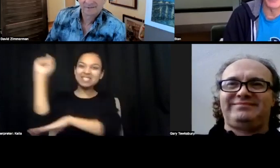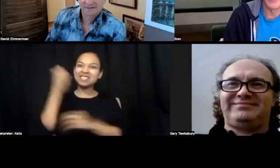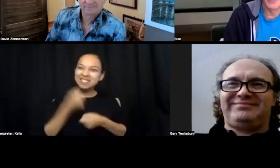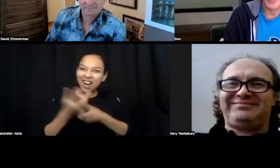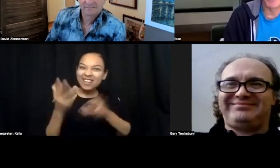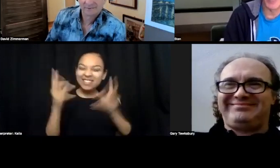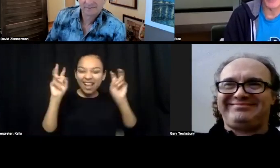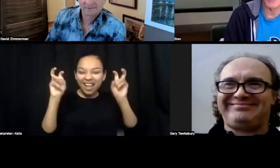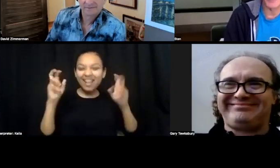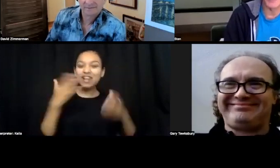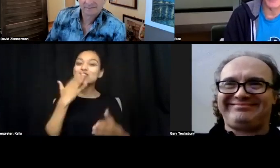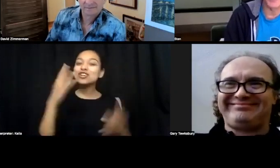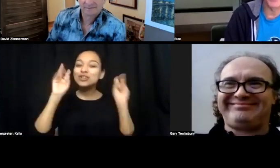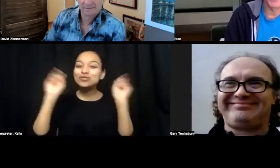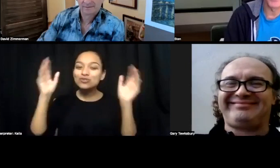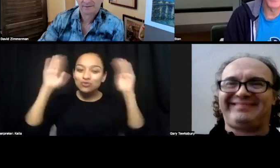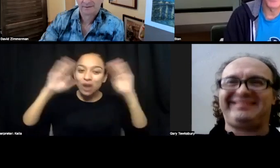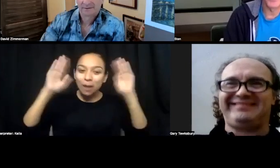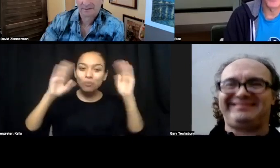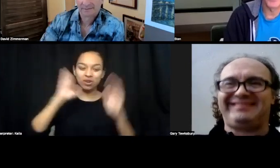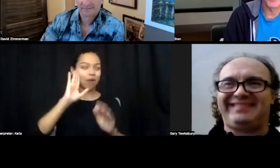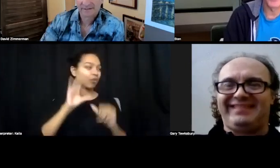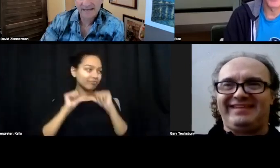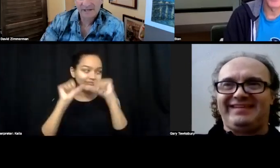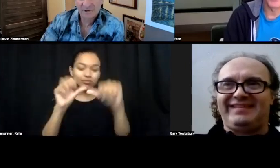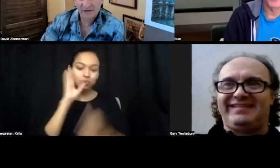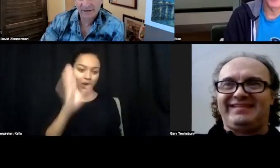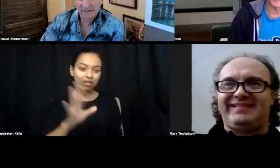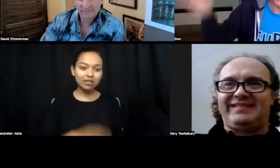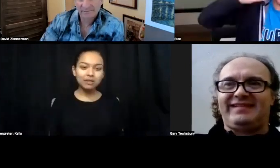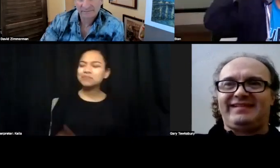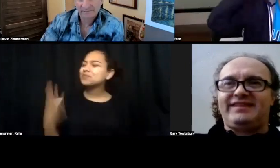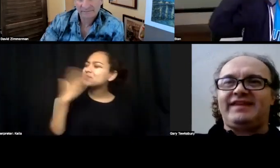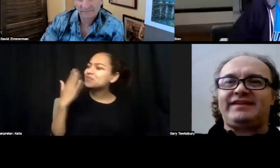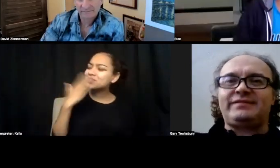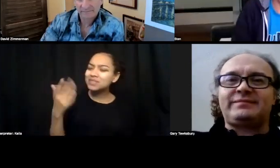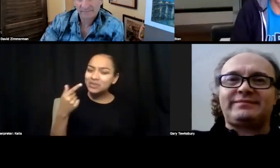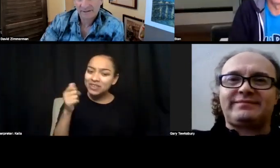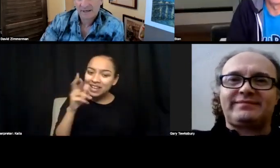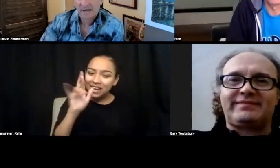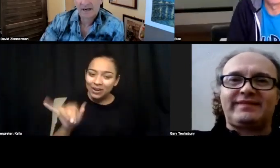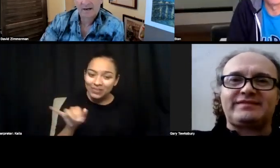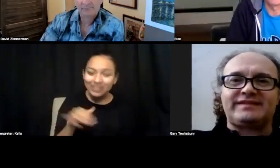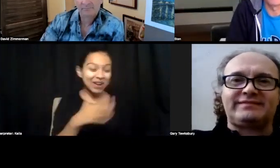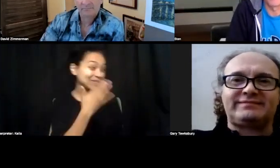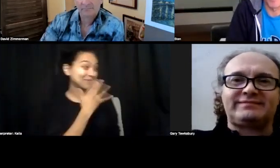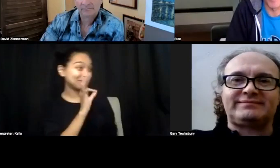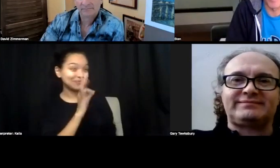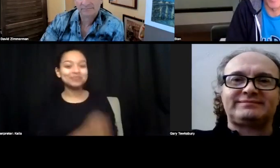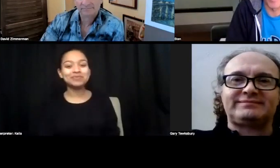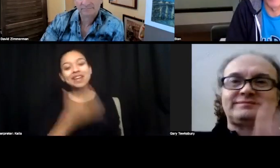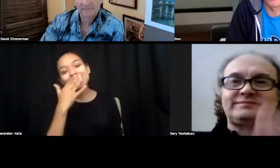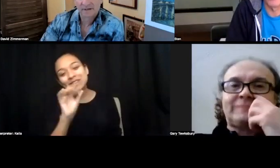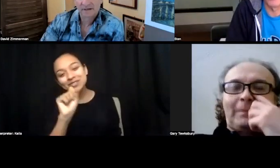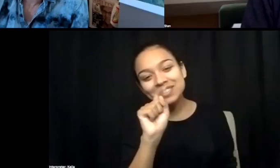years, and probably will continue. Thank you, Gary. Thank you. Thank you, Stan.